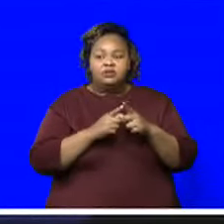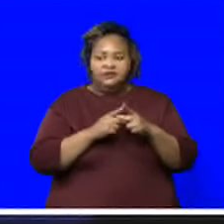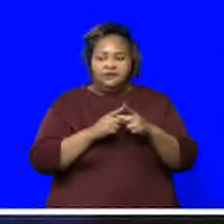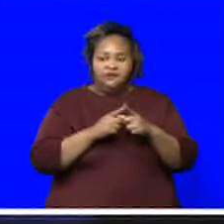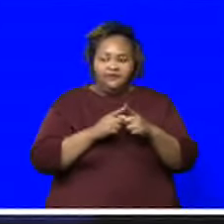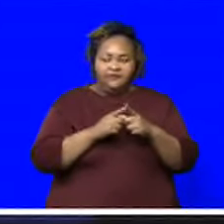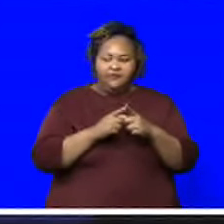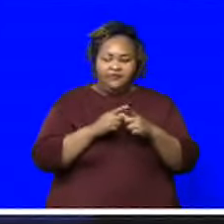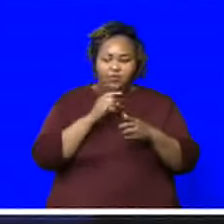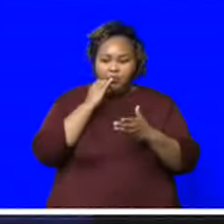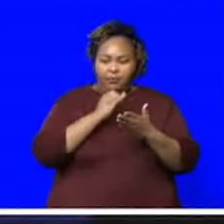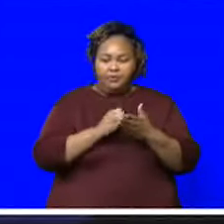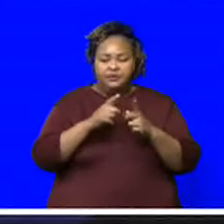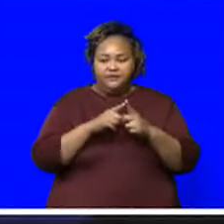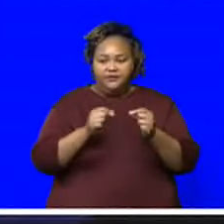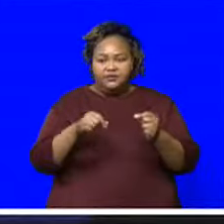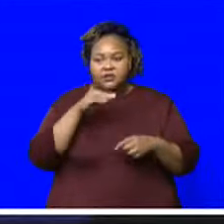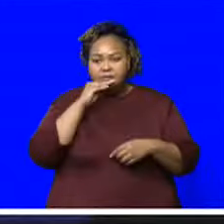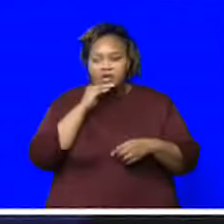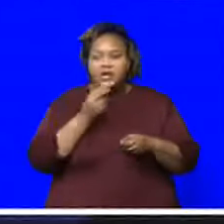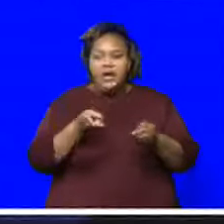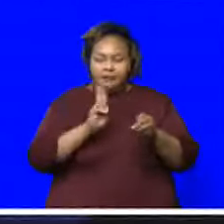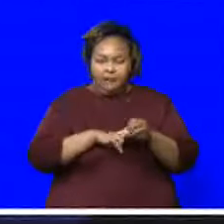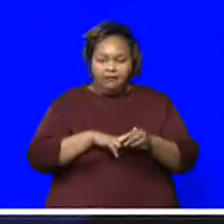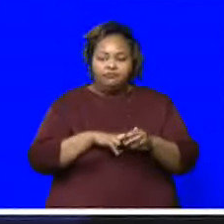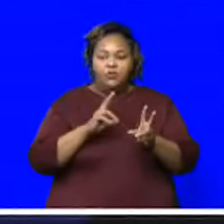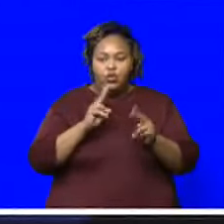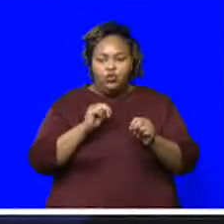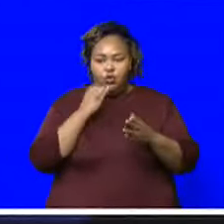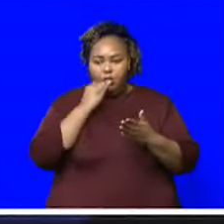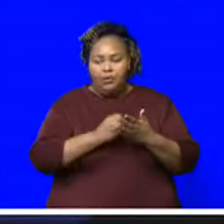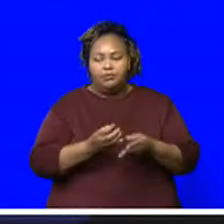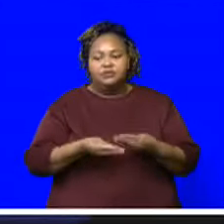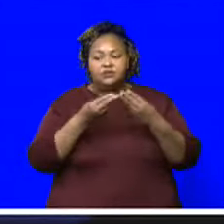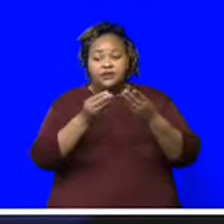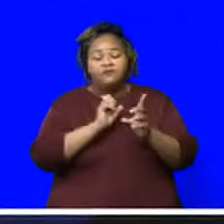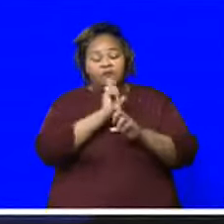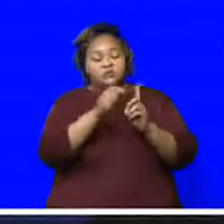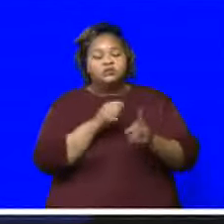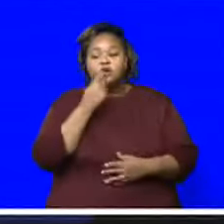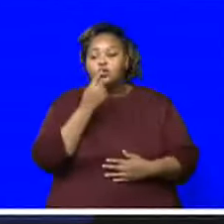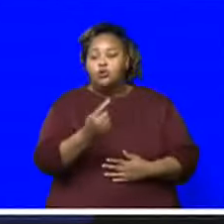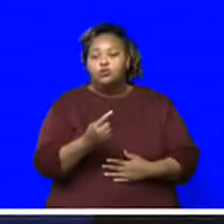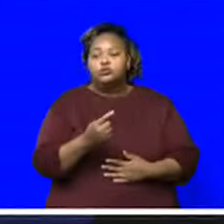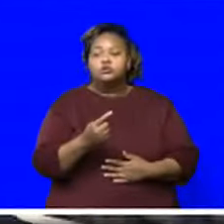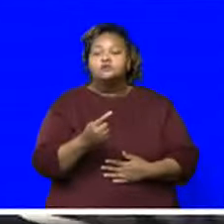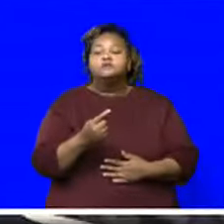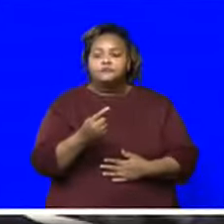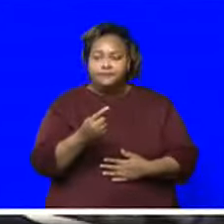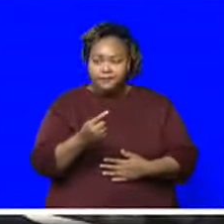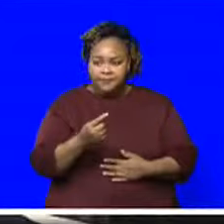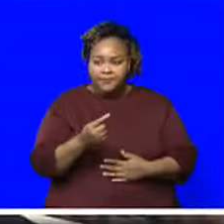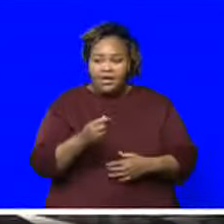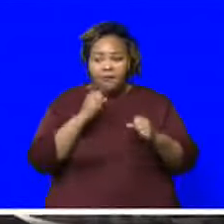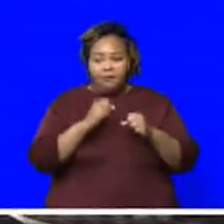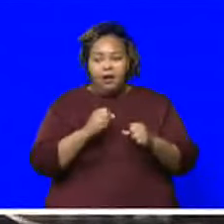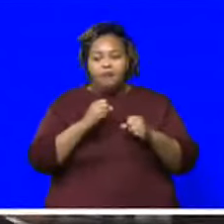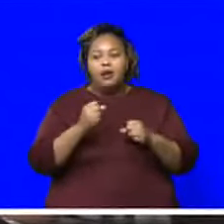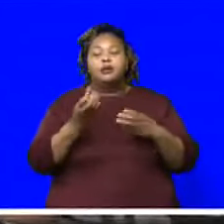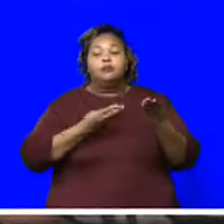kabusha khona lapho. The Chief Executive Officer says they will make sure that these companies follow all the